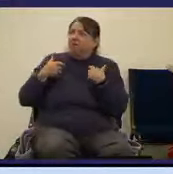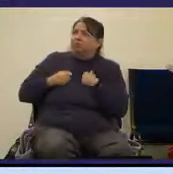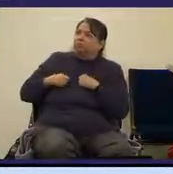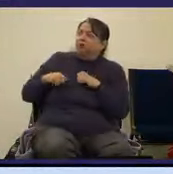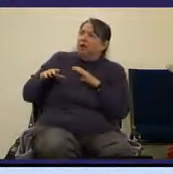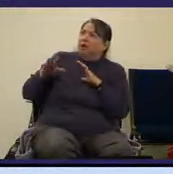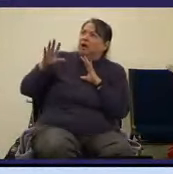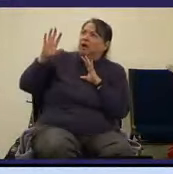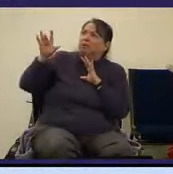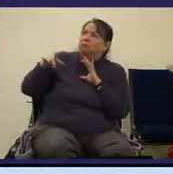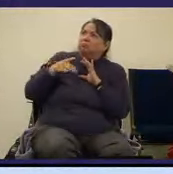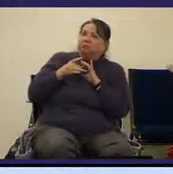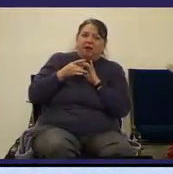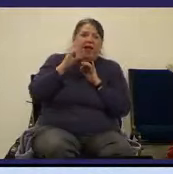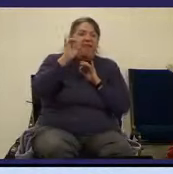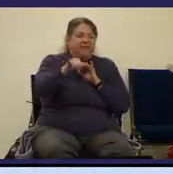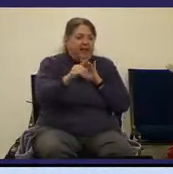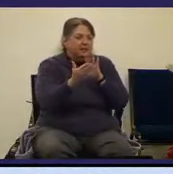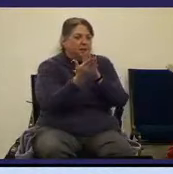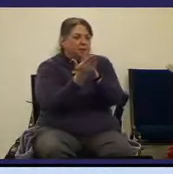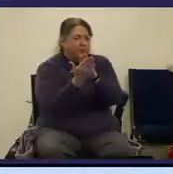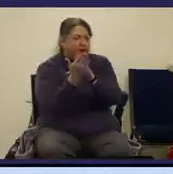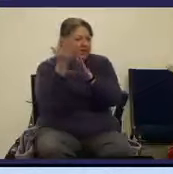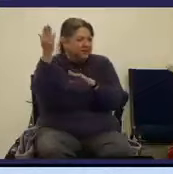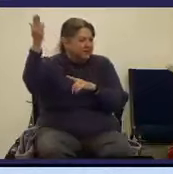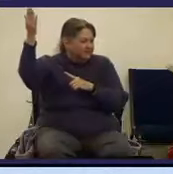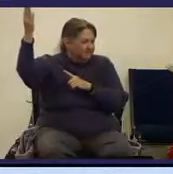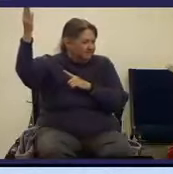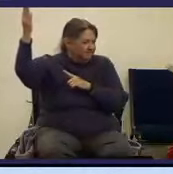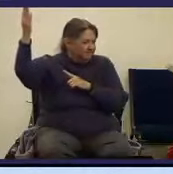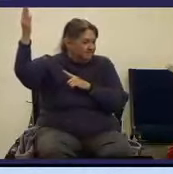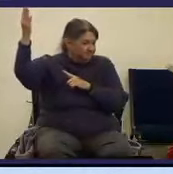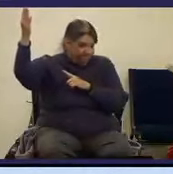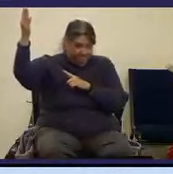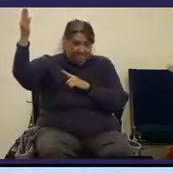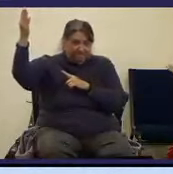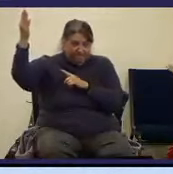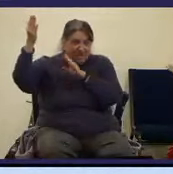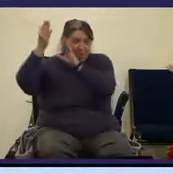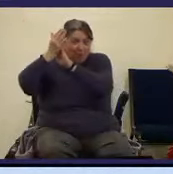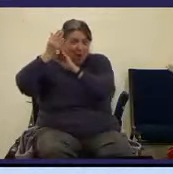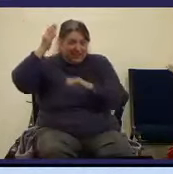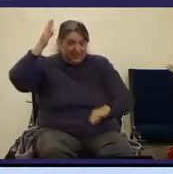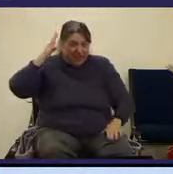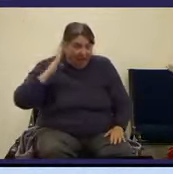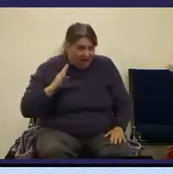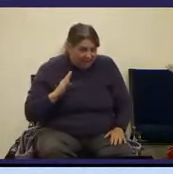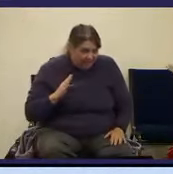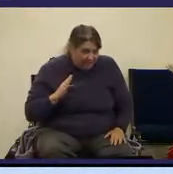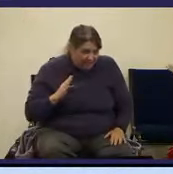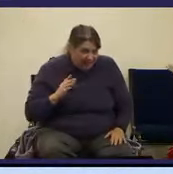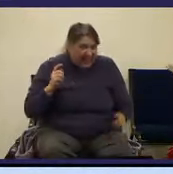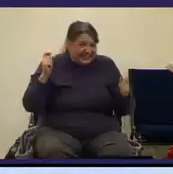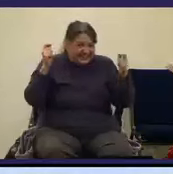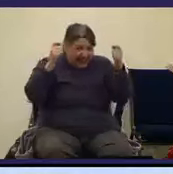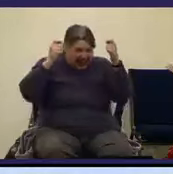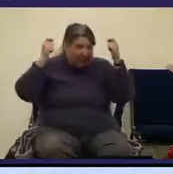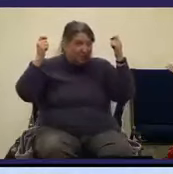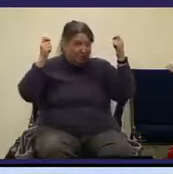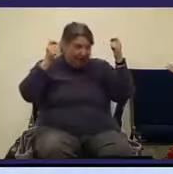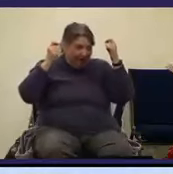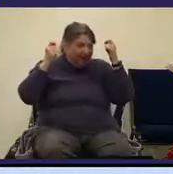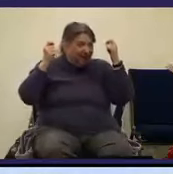of that. That's a praise report. That's something to say praise God about. That's something to rejoice in the